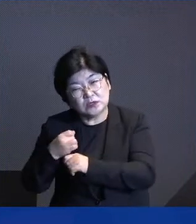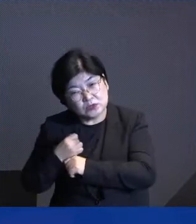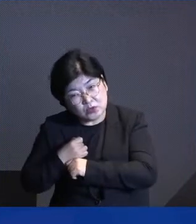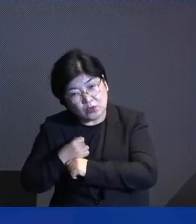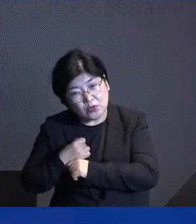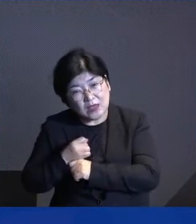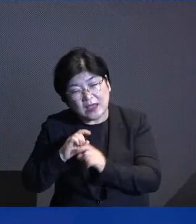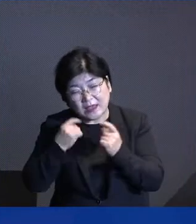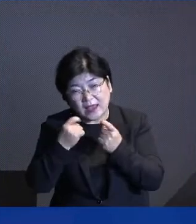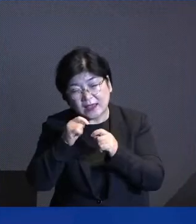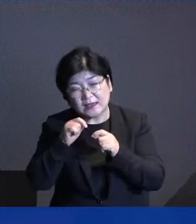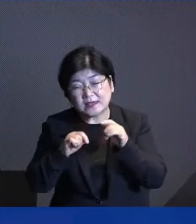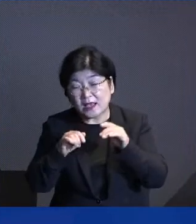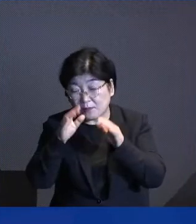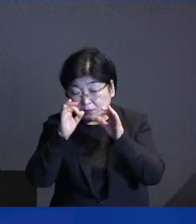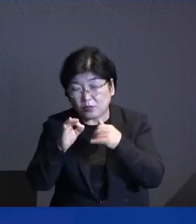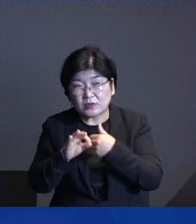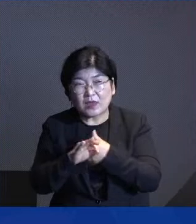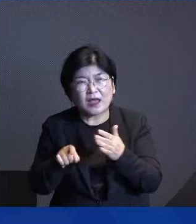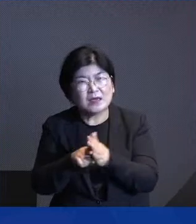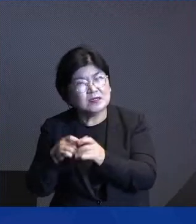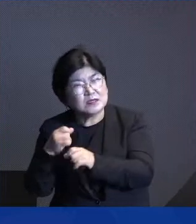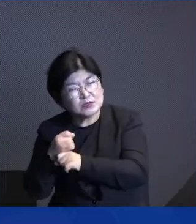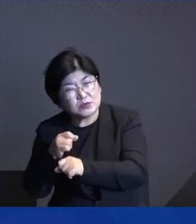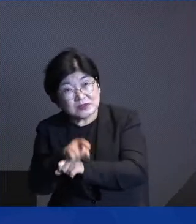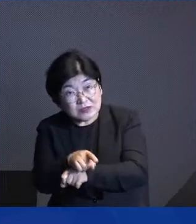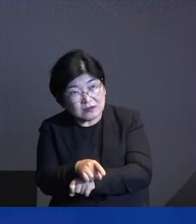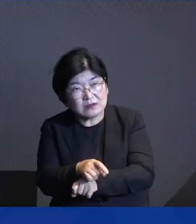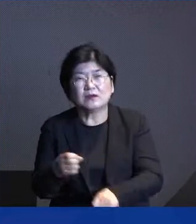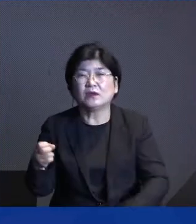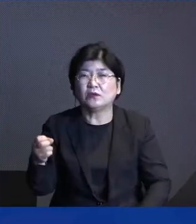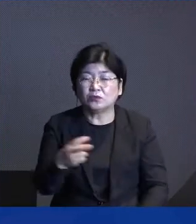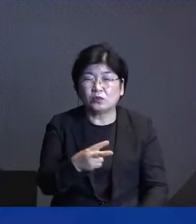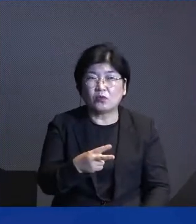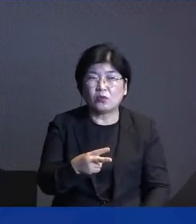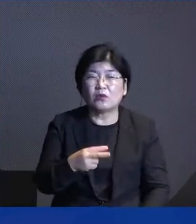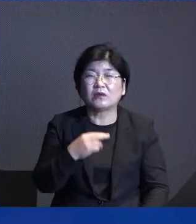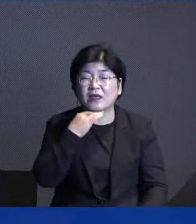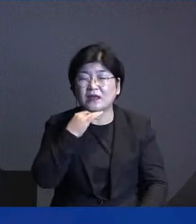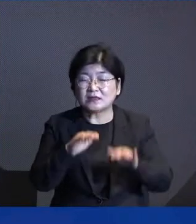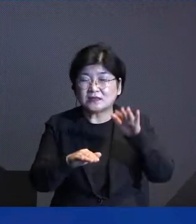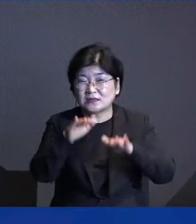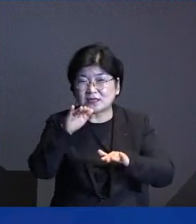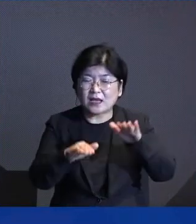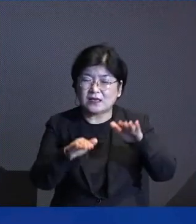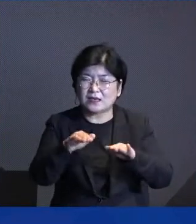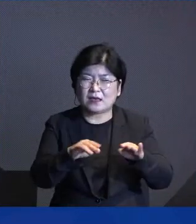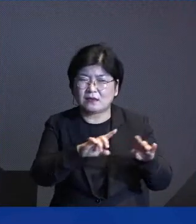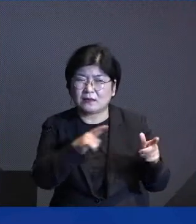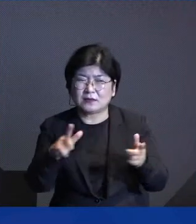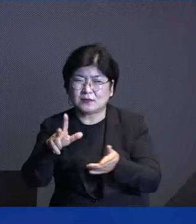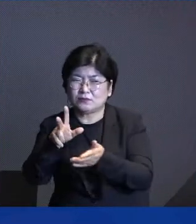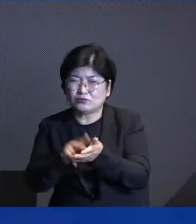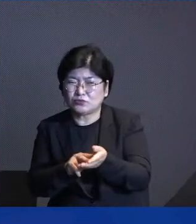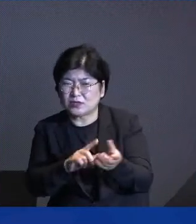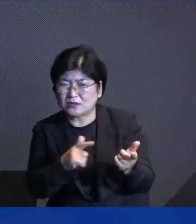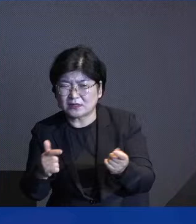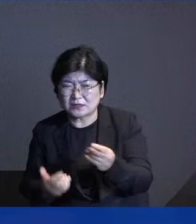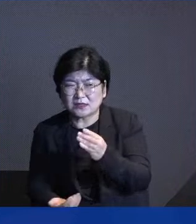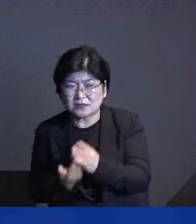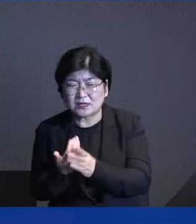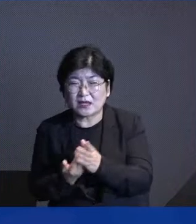caregiver, poor intergenerational bonds. And in fact, this year, the International Youth Day, the theme was on